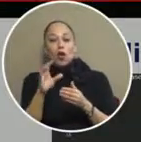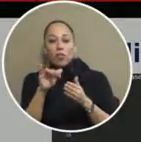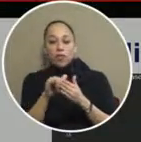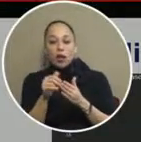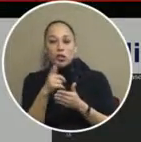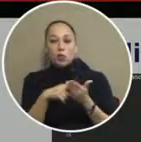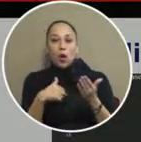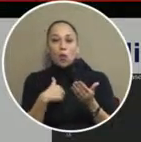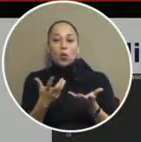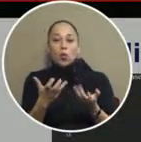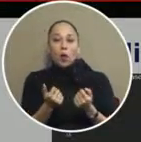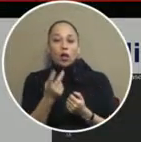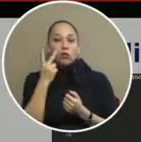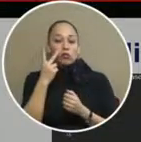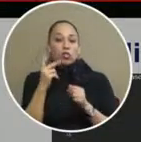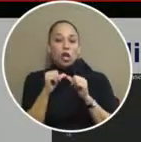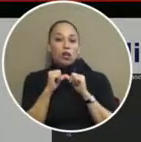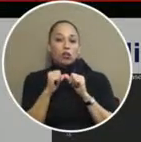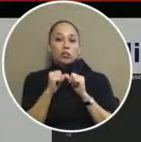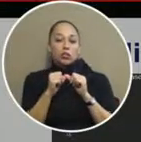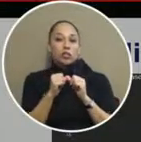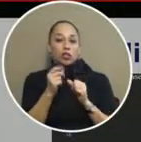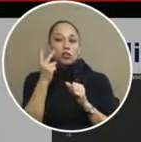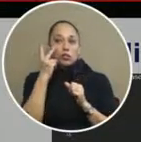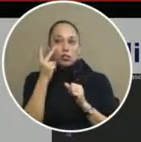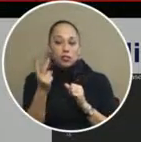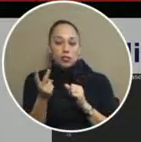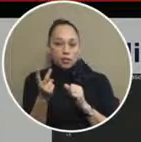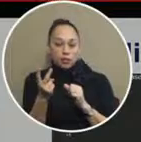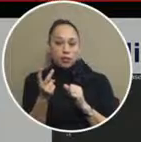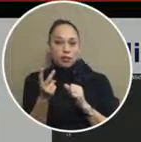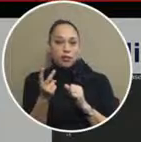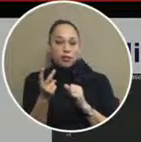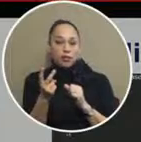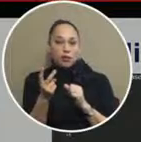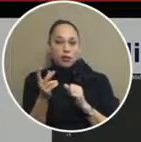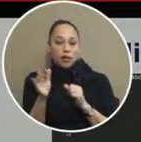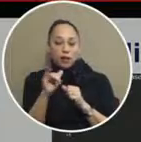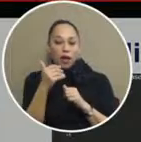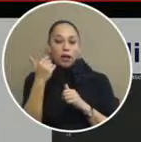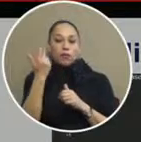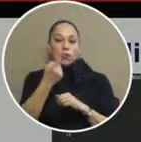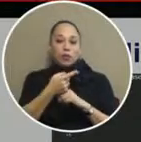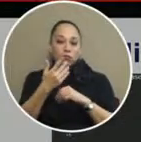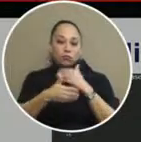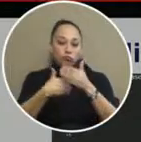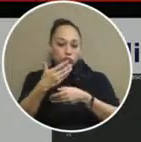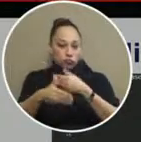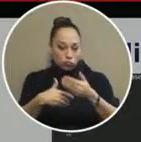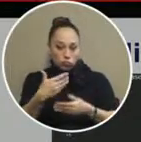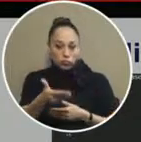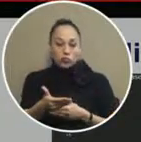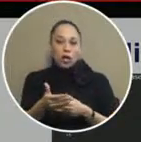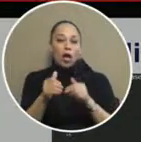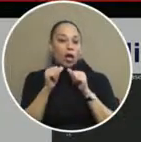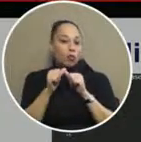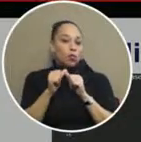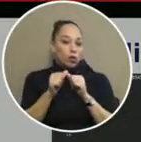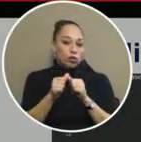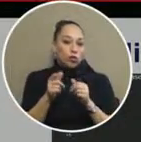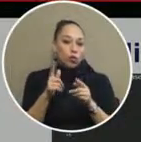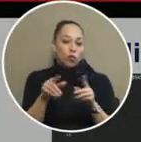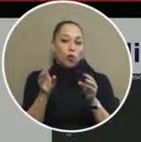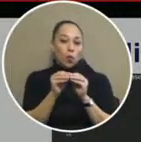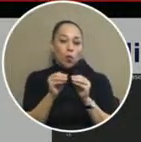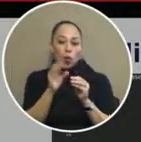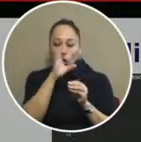is what we want to see and continue seeing as the days go by, and we continue looking for more